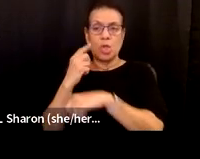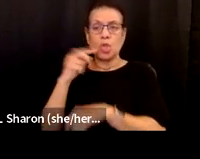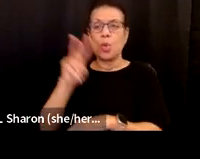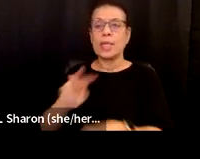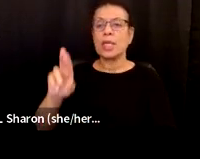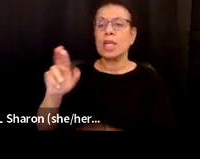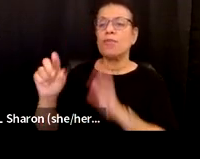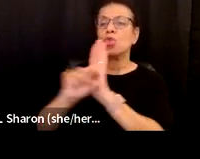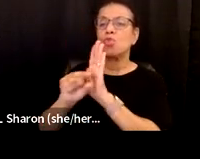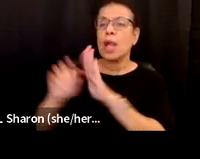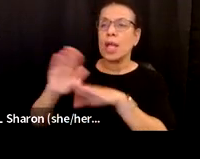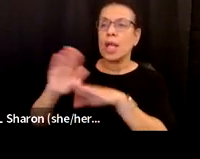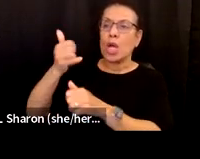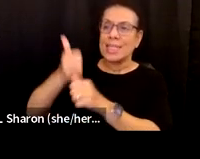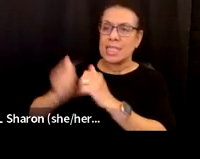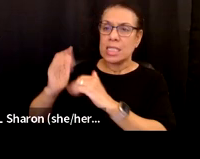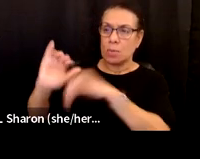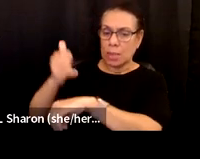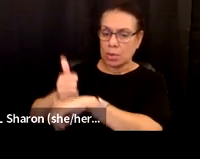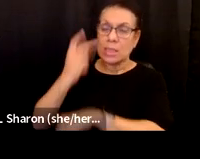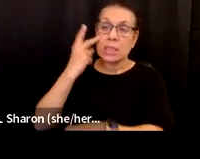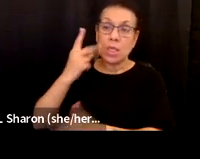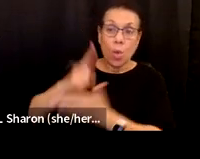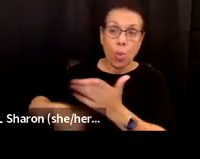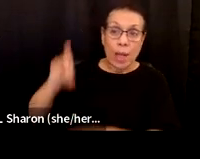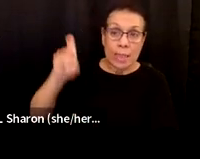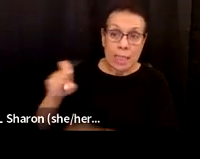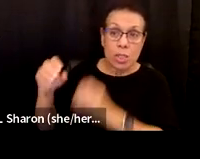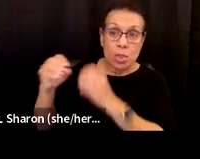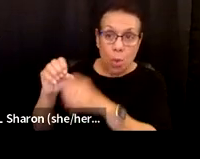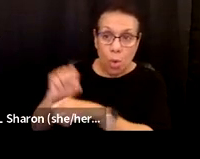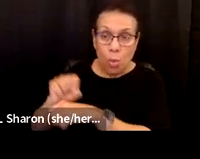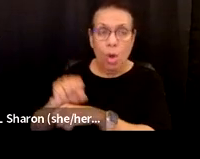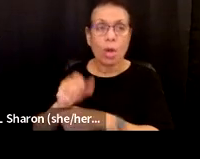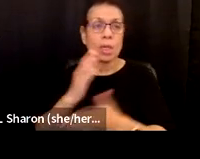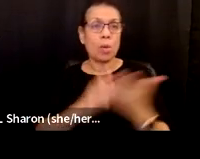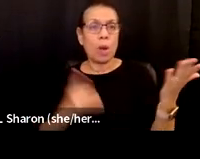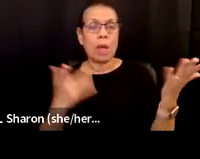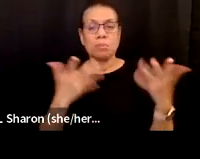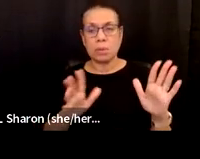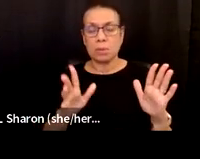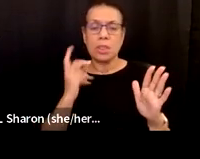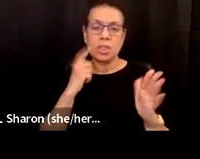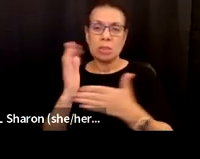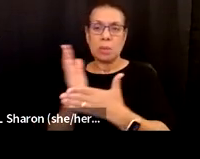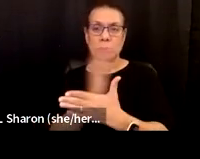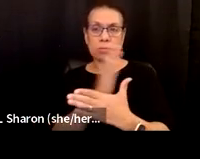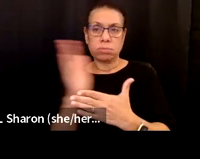understand where to prioritize the work ahead particularly in the in the context of the opportunity index